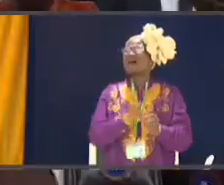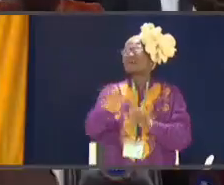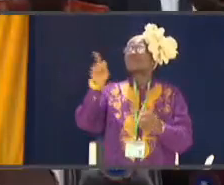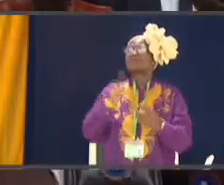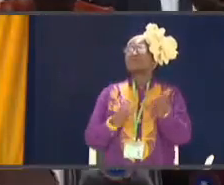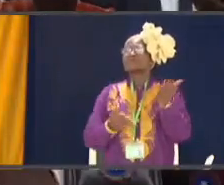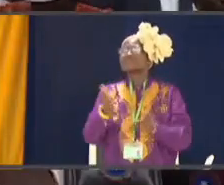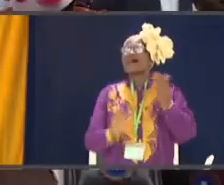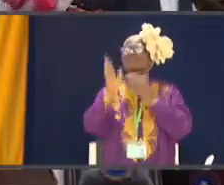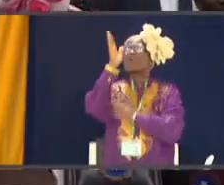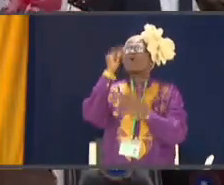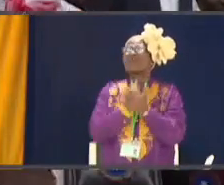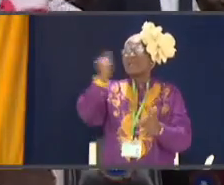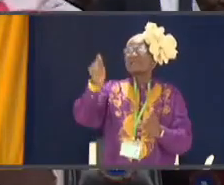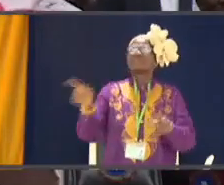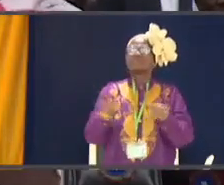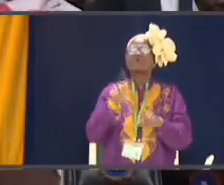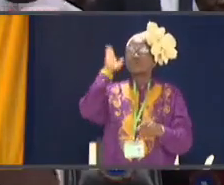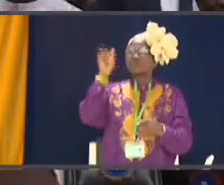So shall it be.